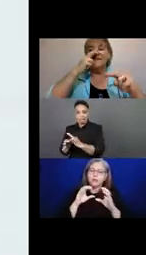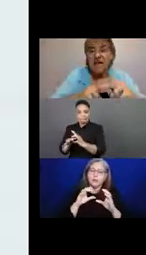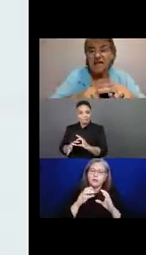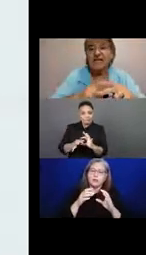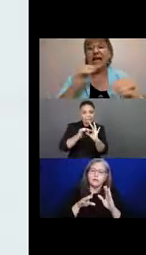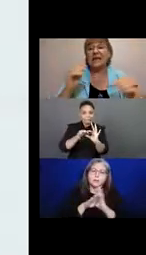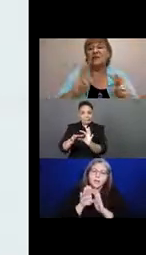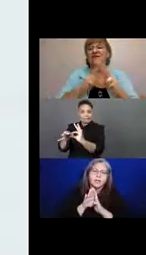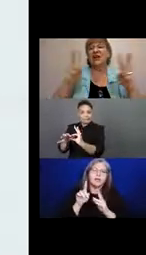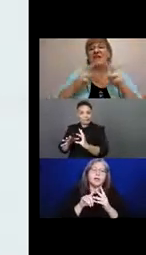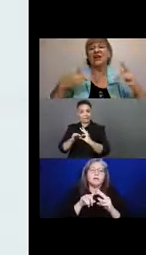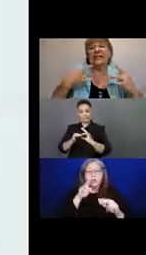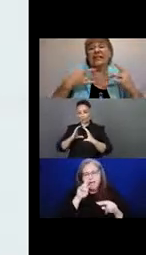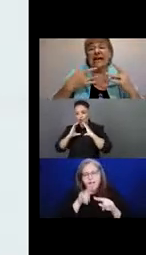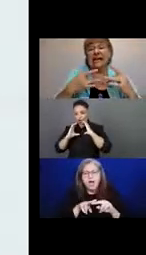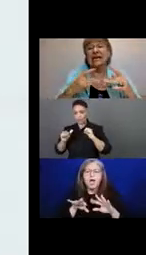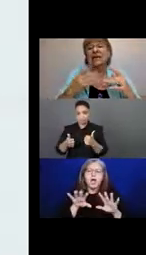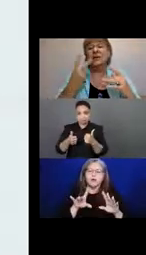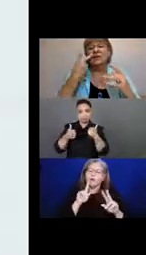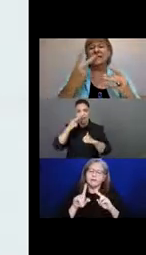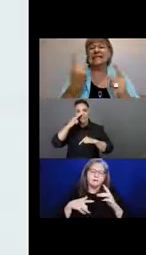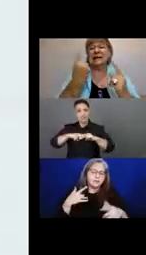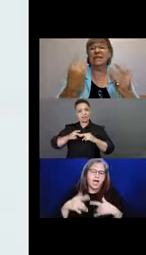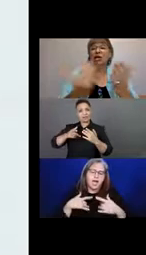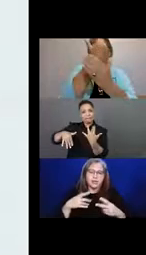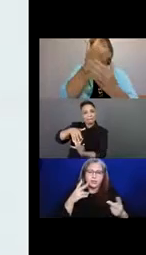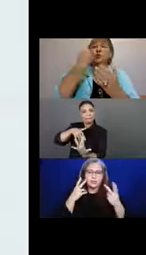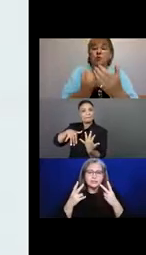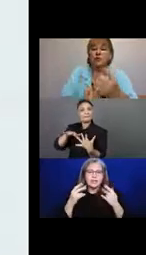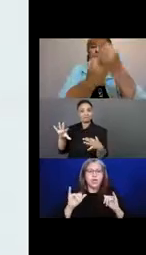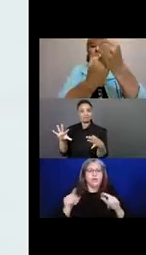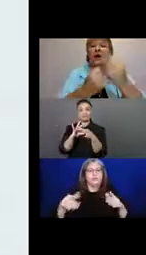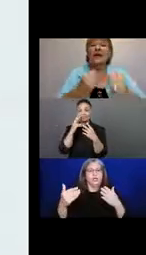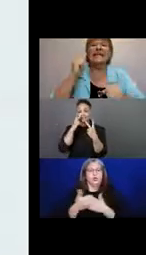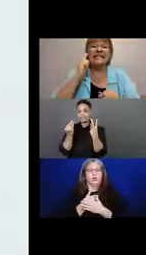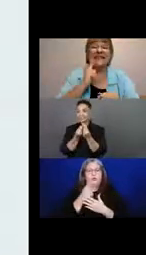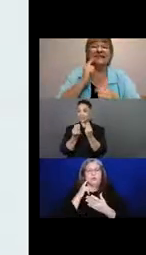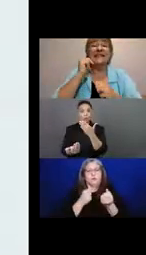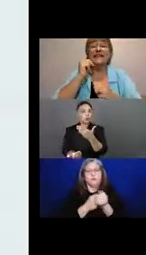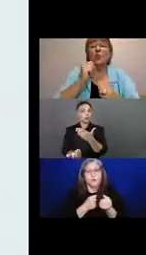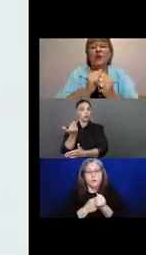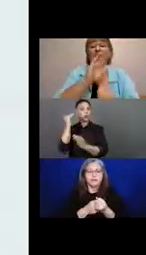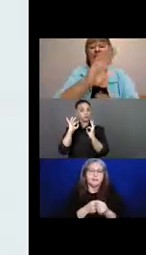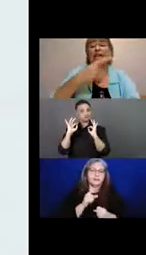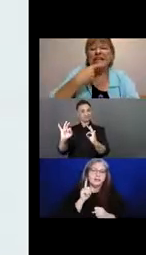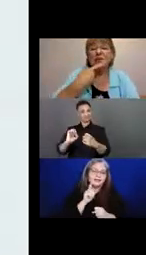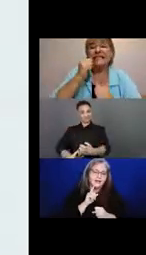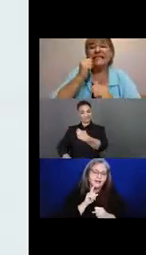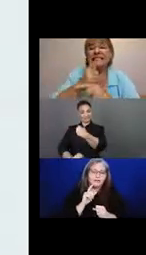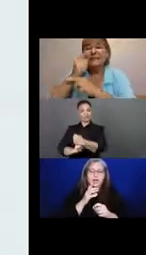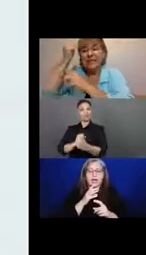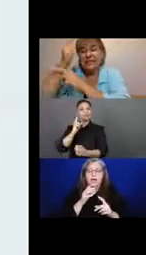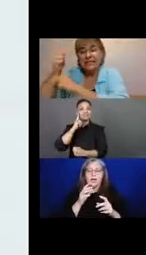more fun. And it was very, very exciting to see something new to support deaf with their